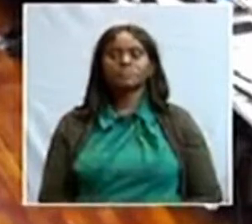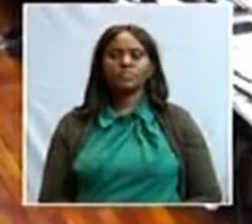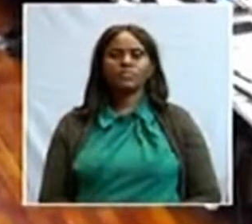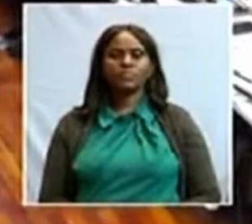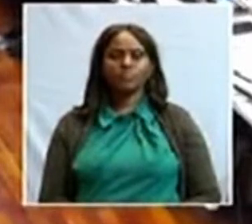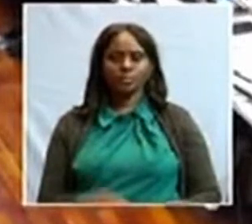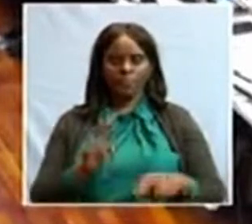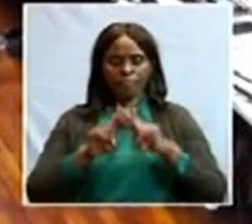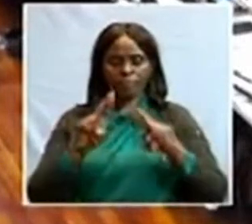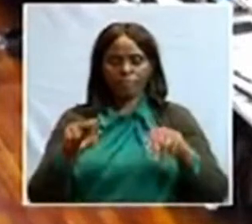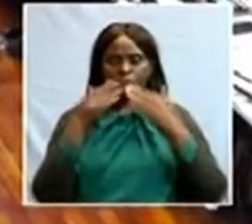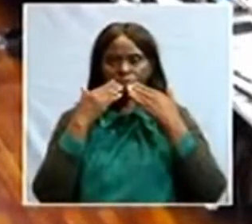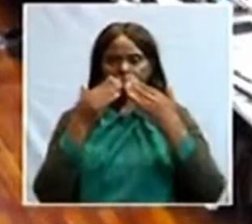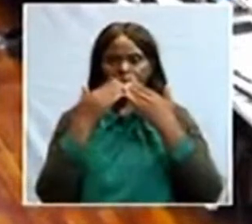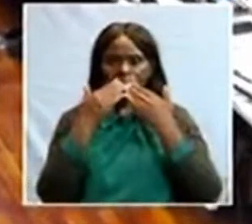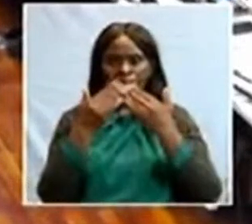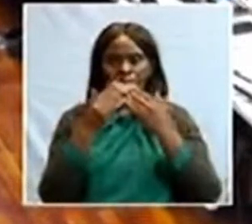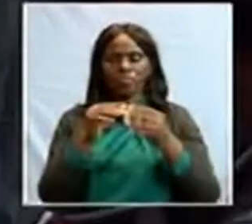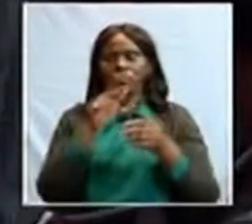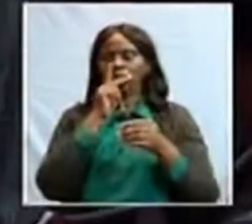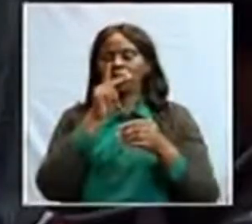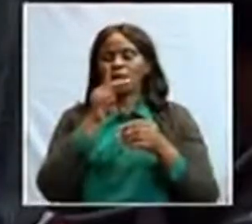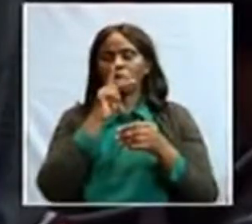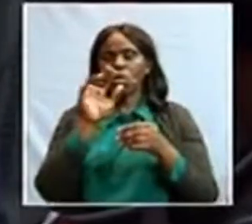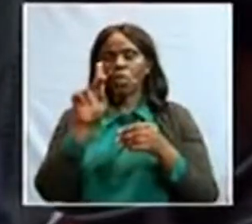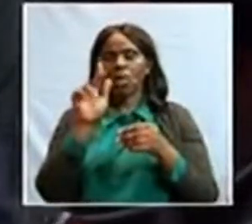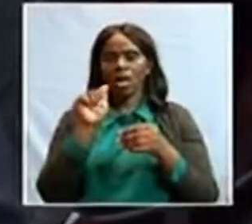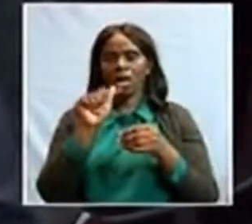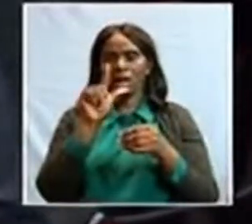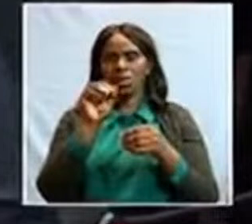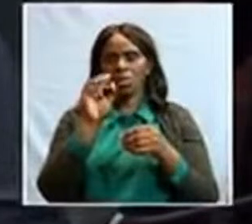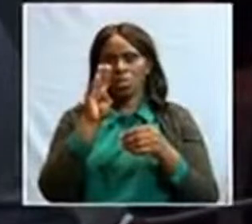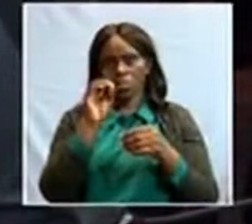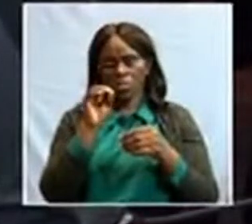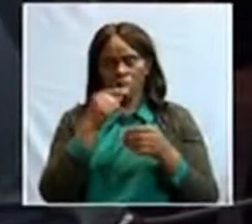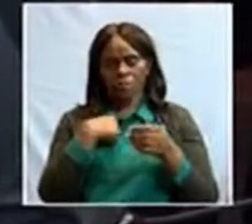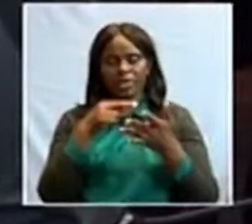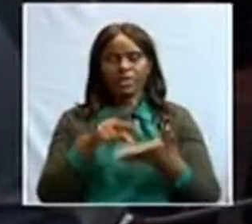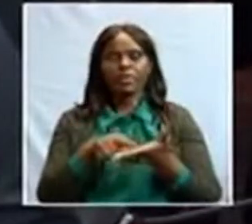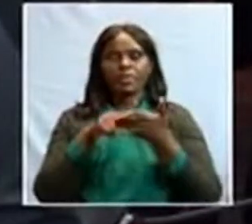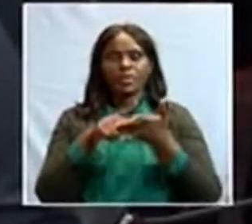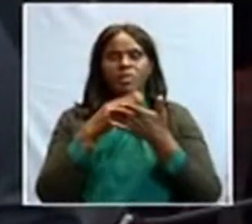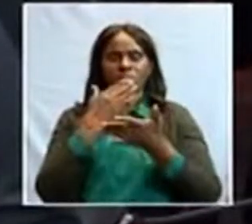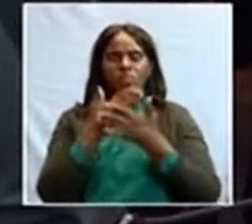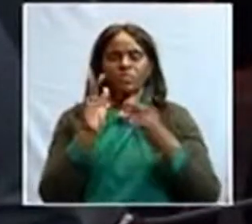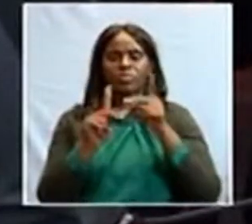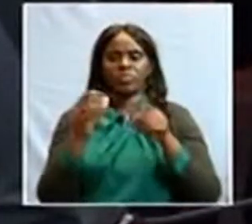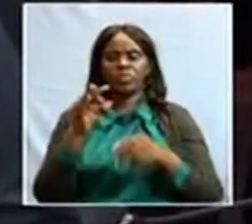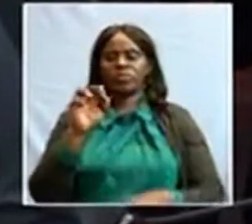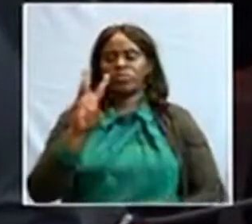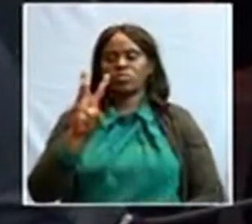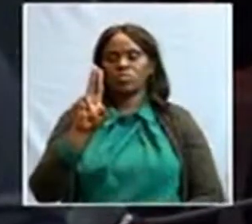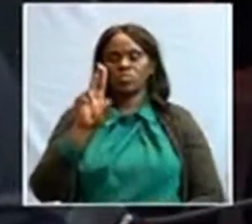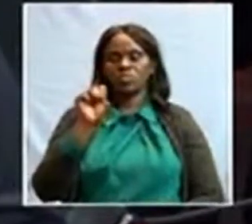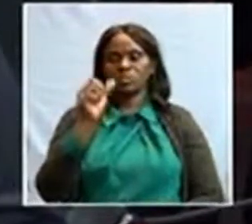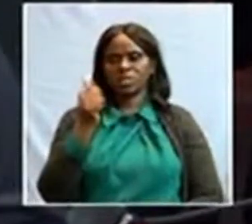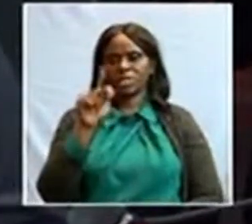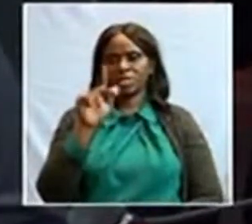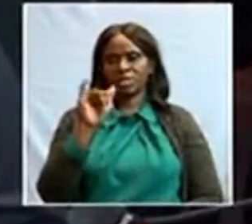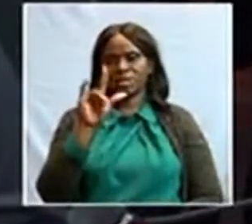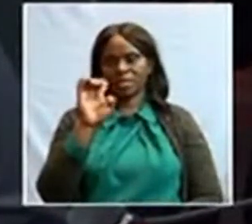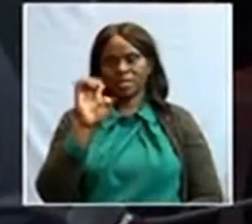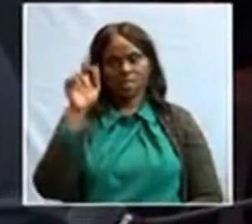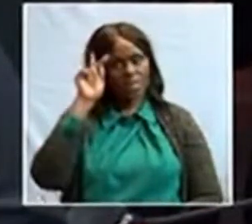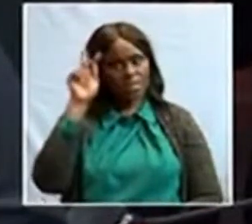Thank you, Chair. Karobo Pavuma is my name. I represent the good people of Sakere constituency, Kito in the